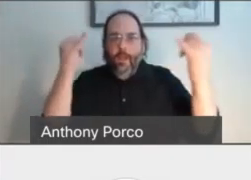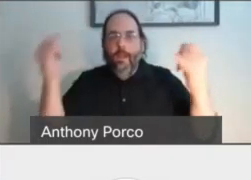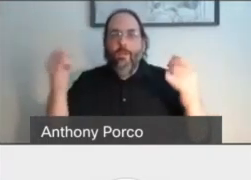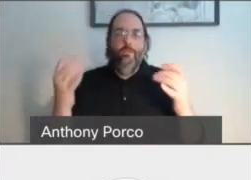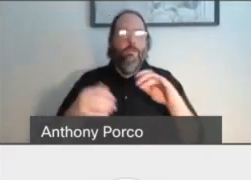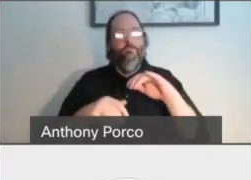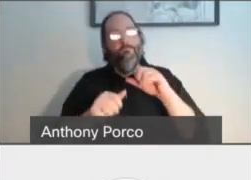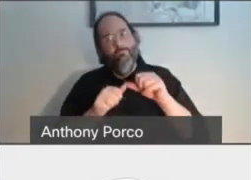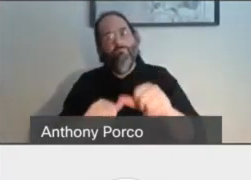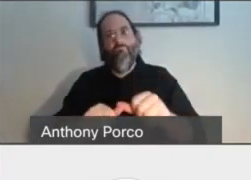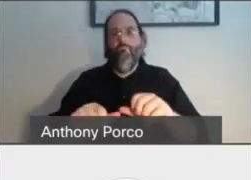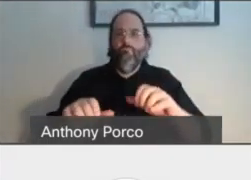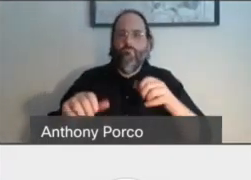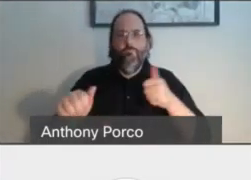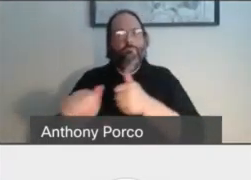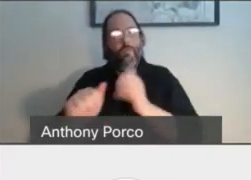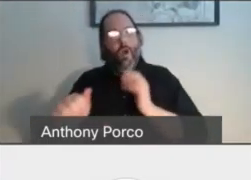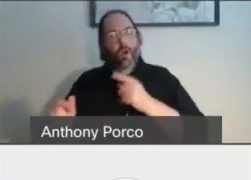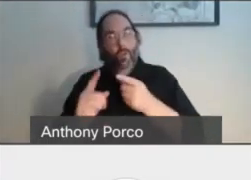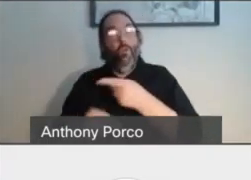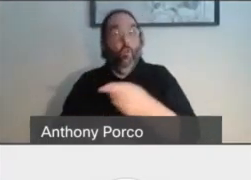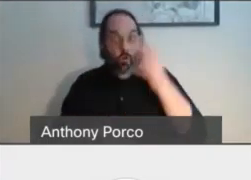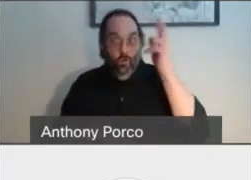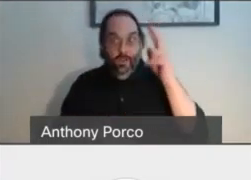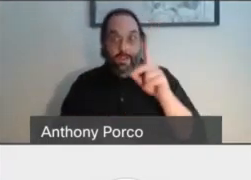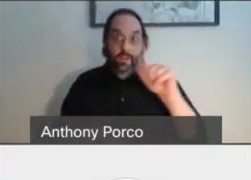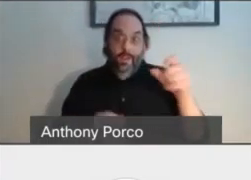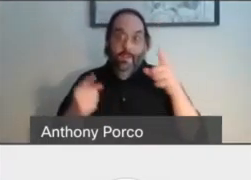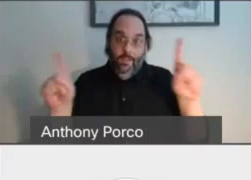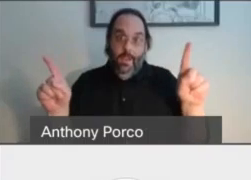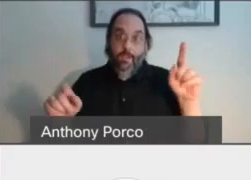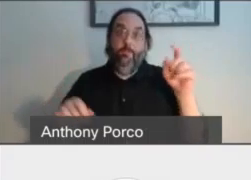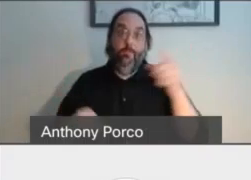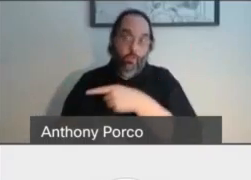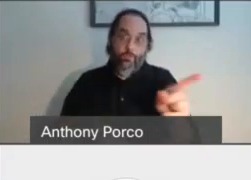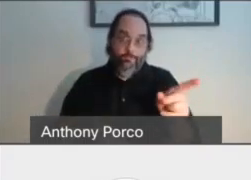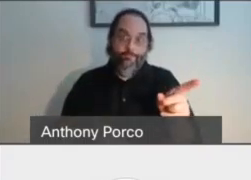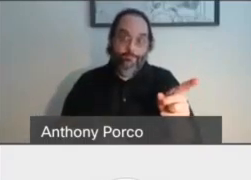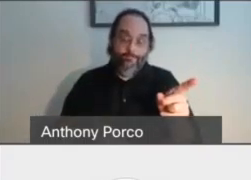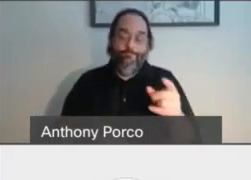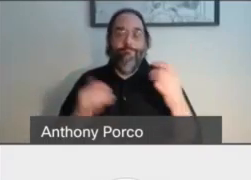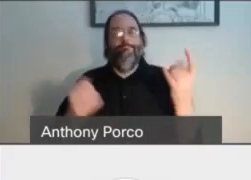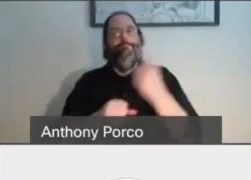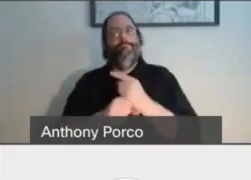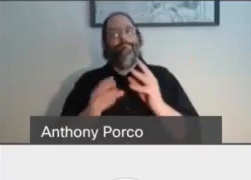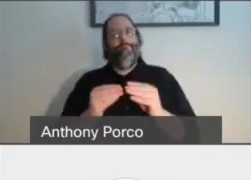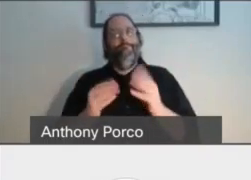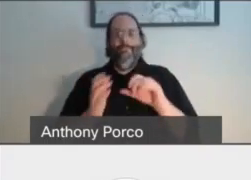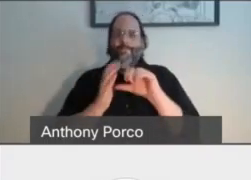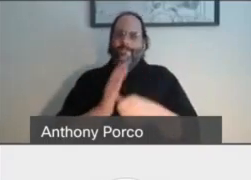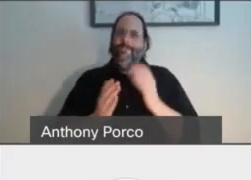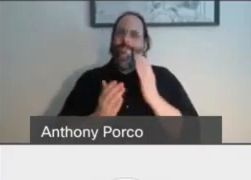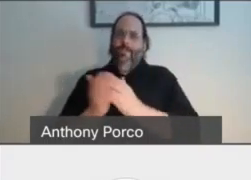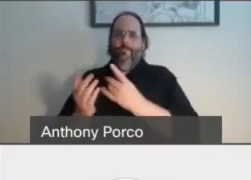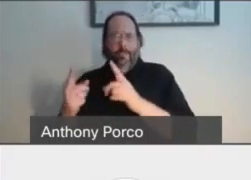our mission. You are truly the reason that DDS succeeds. In today's town hall, we're going to highlight some of our